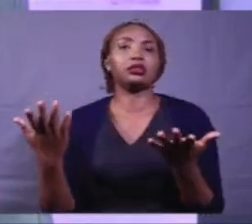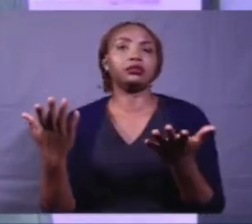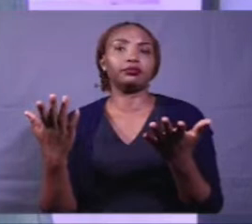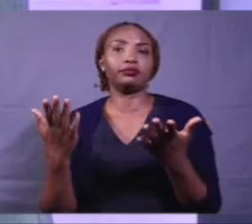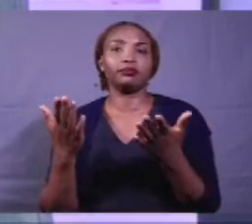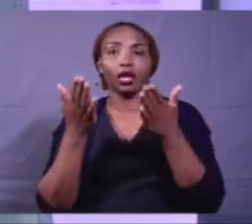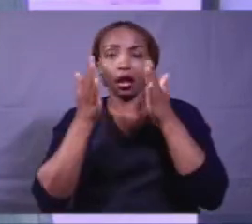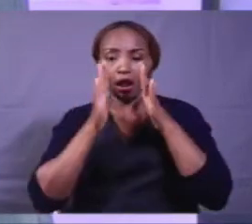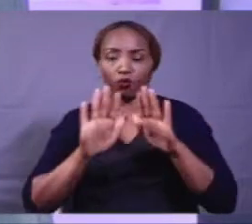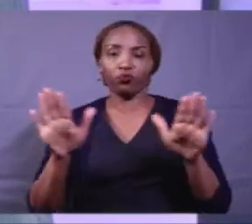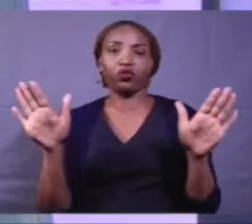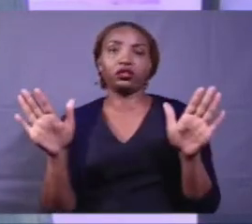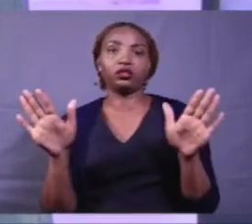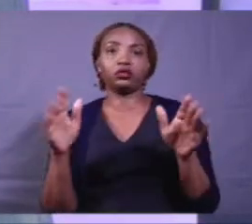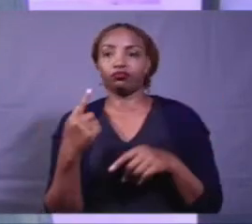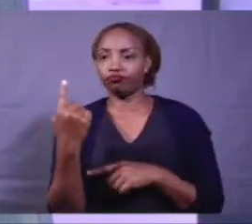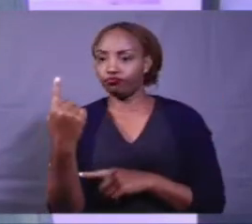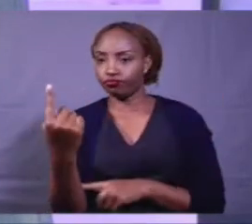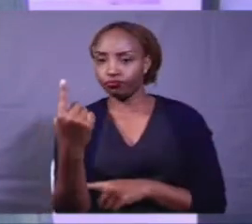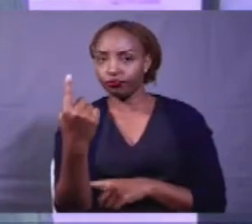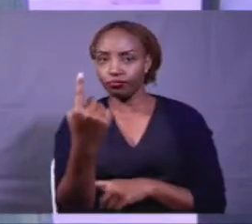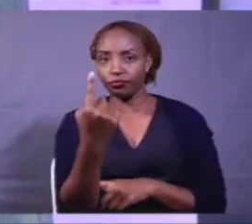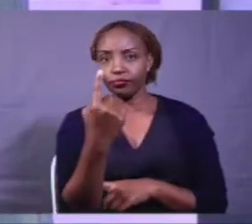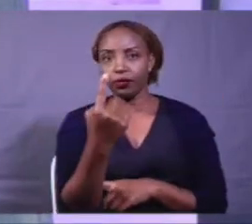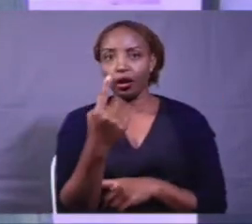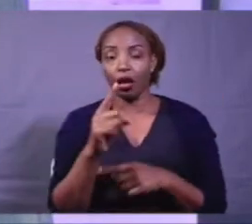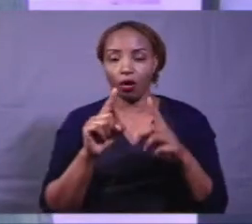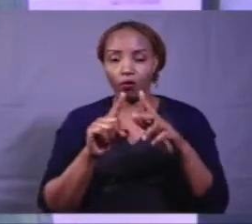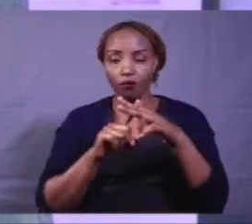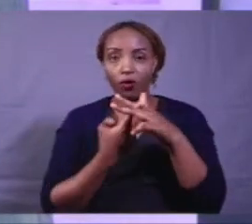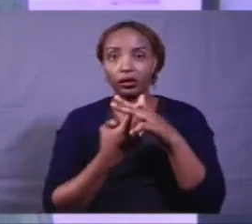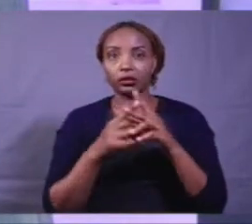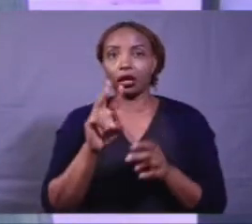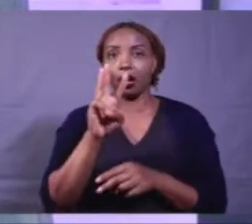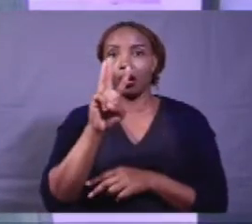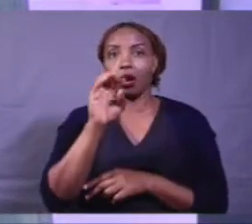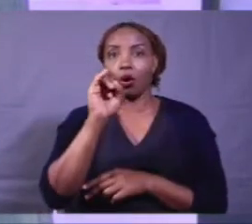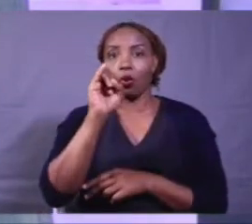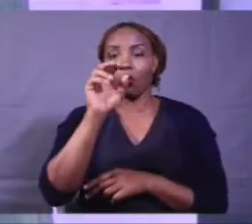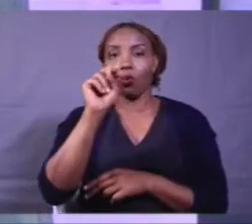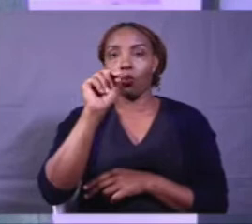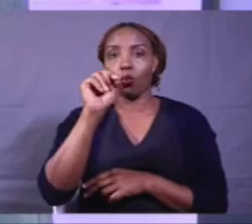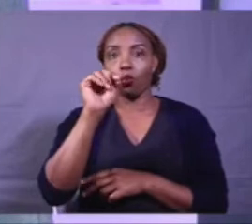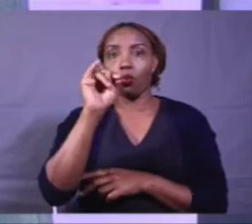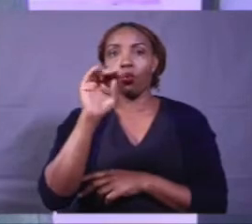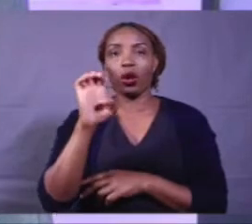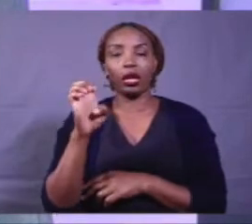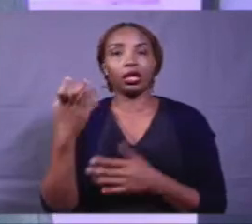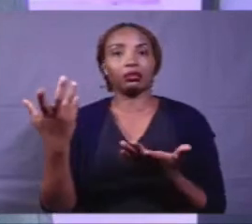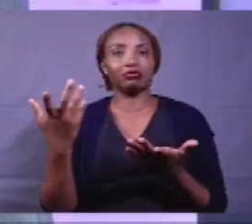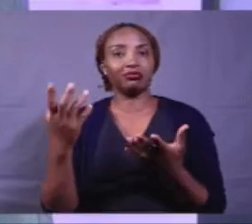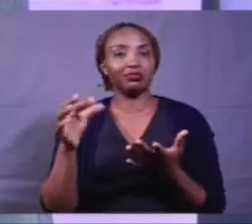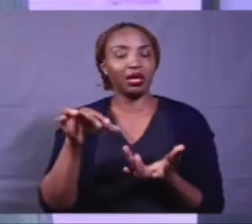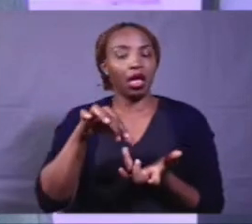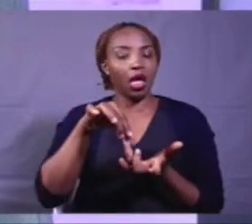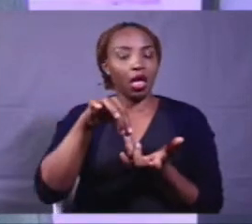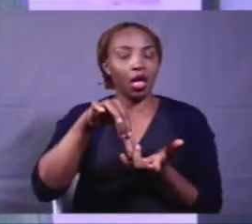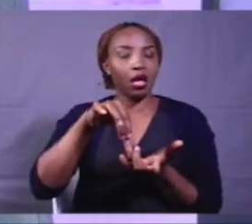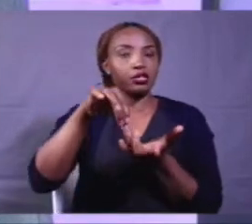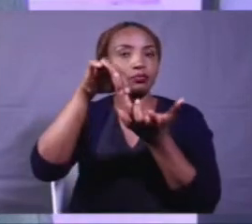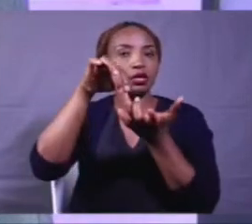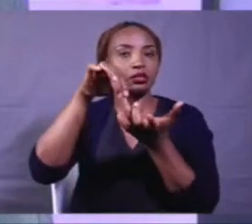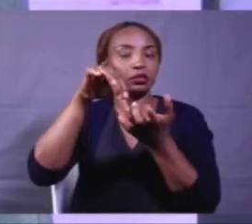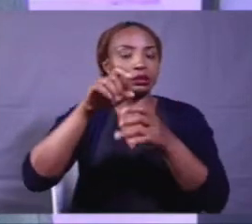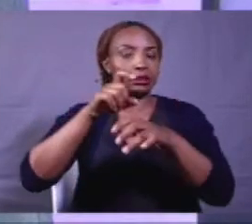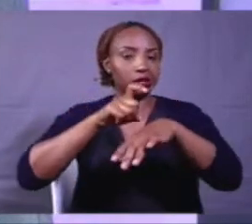all of you, beginning with Winnie, to give you your final remarks, especially as we go into elections